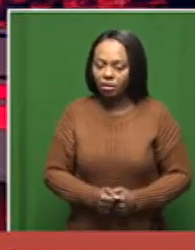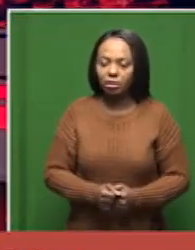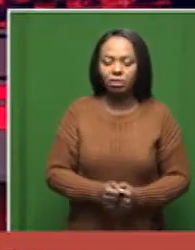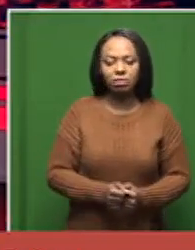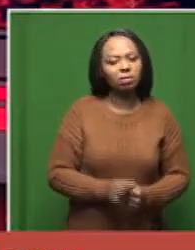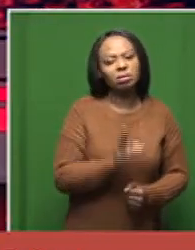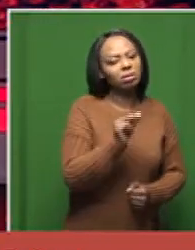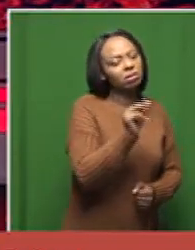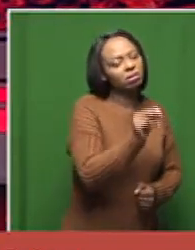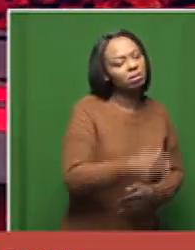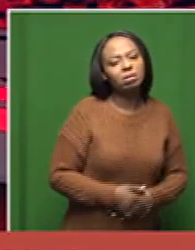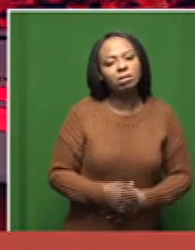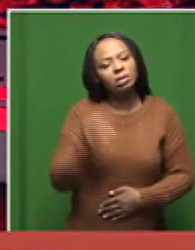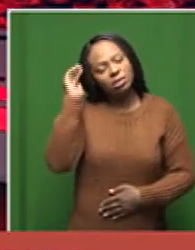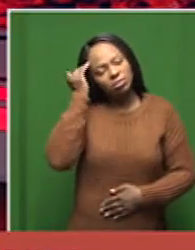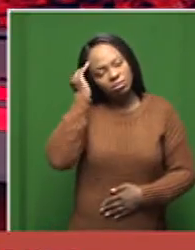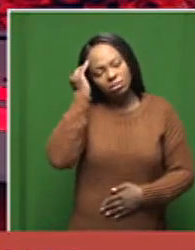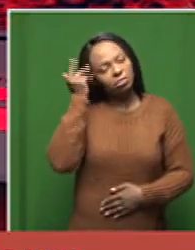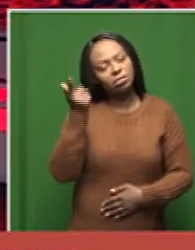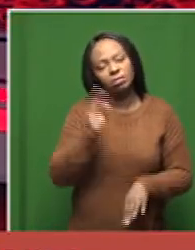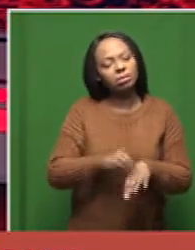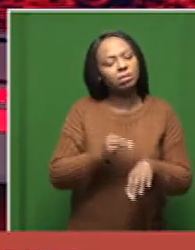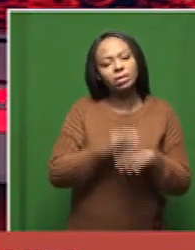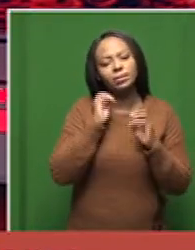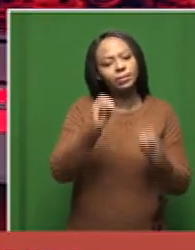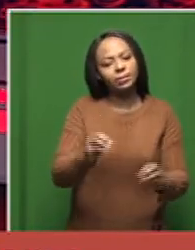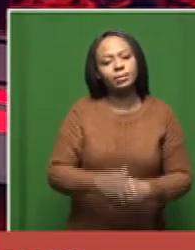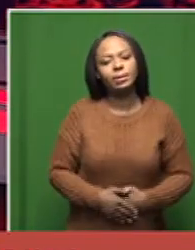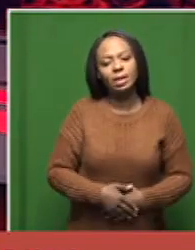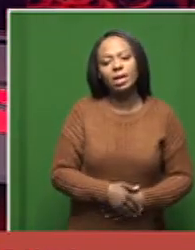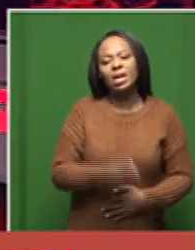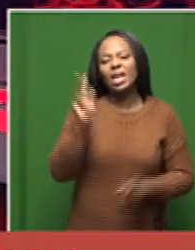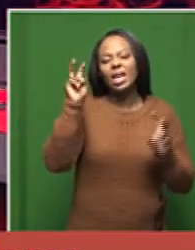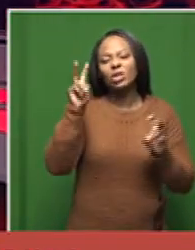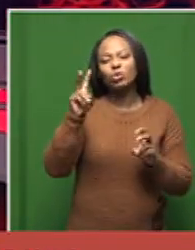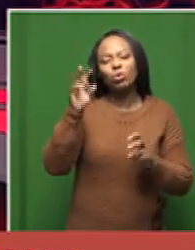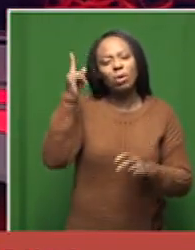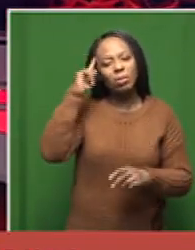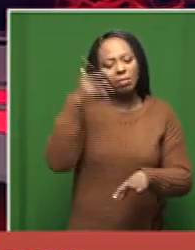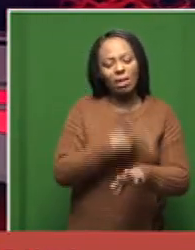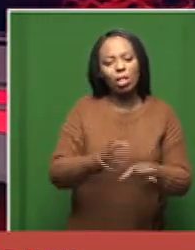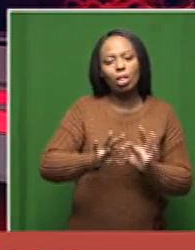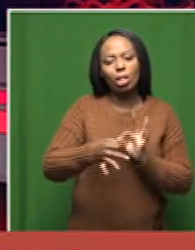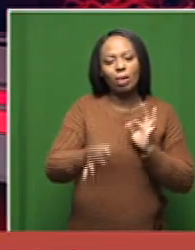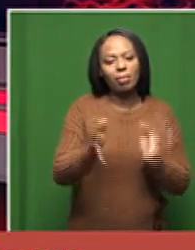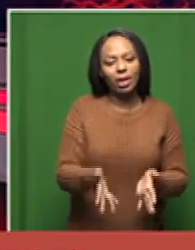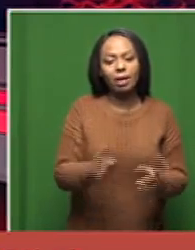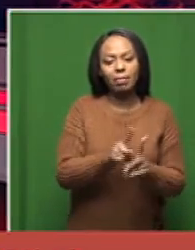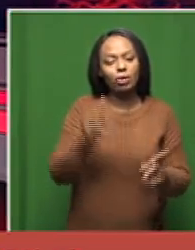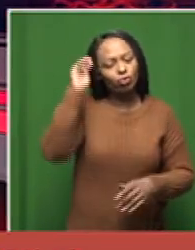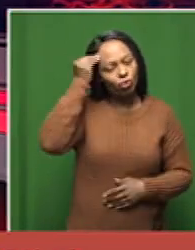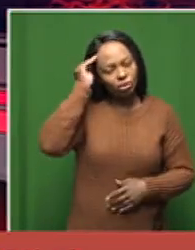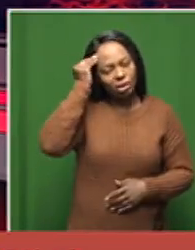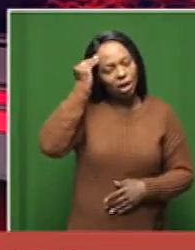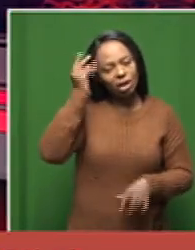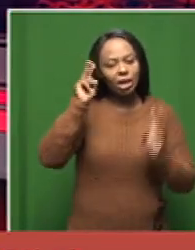Absolutely not. Yeah. Absolutely no neurological issues. We mentioned the issue with clots and stuff like that, but I haven't come across any evidence of neurological issues.